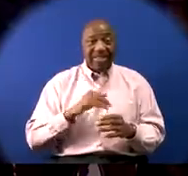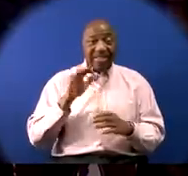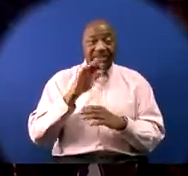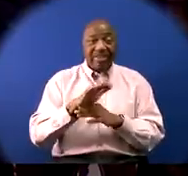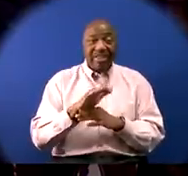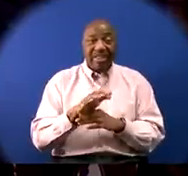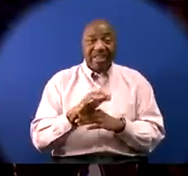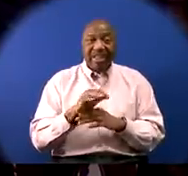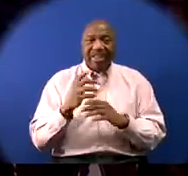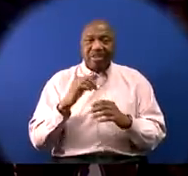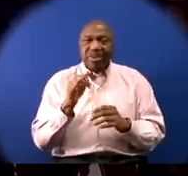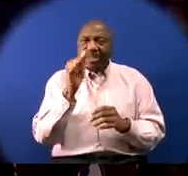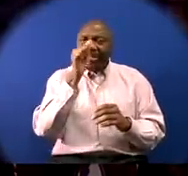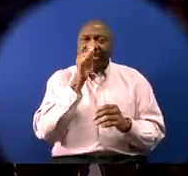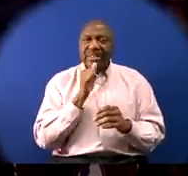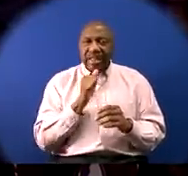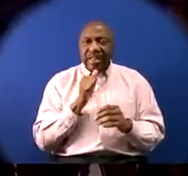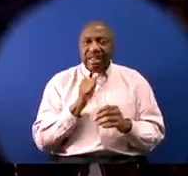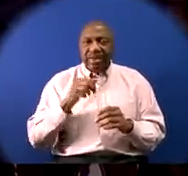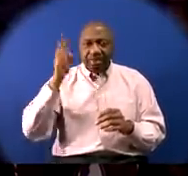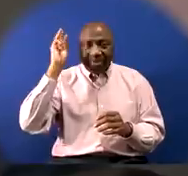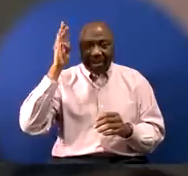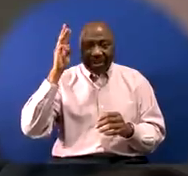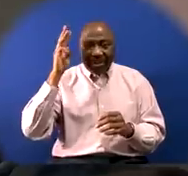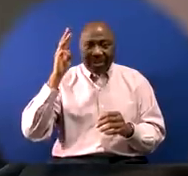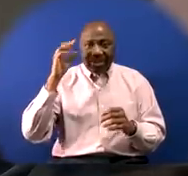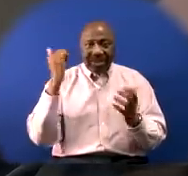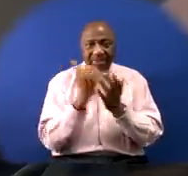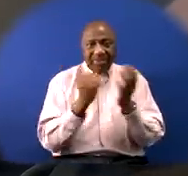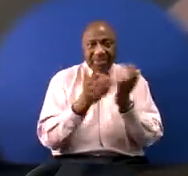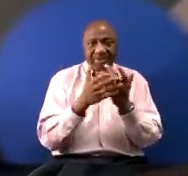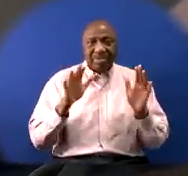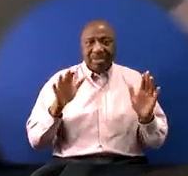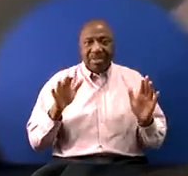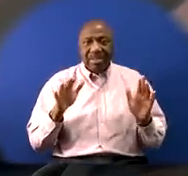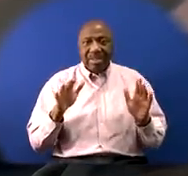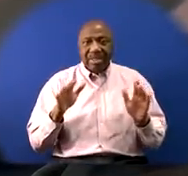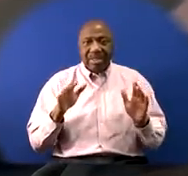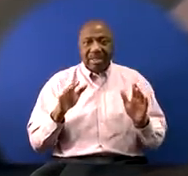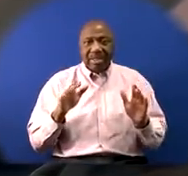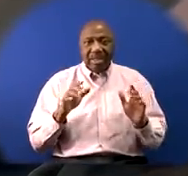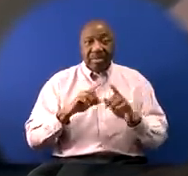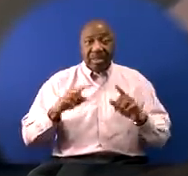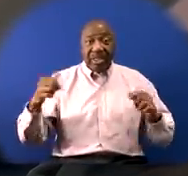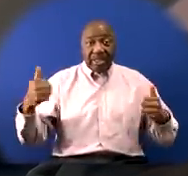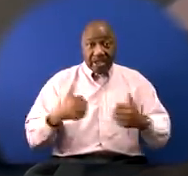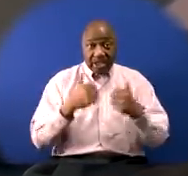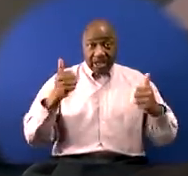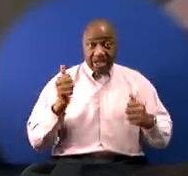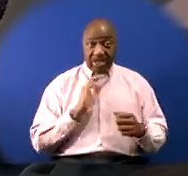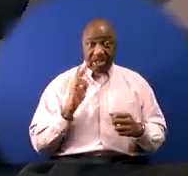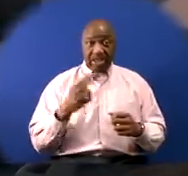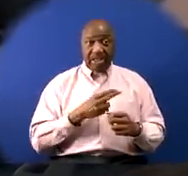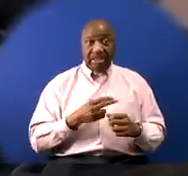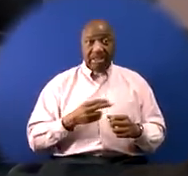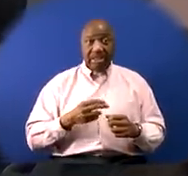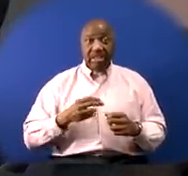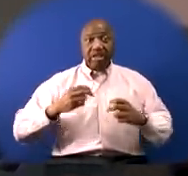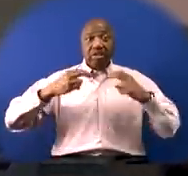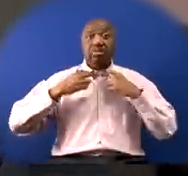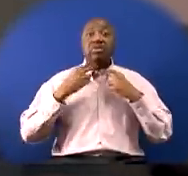us about the silent witnesses of the crucifixion, but then he challenged us to be